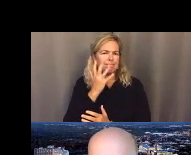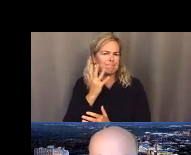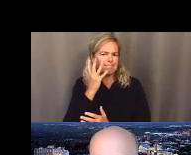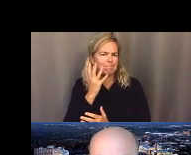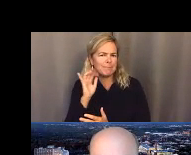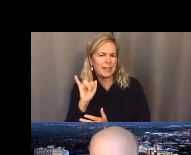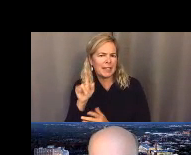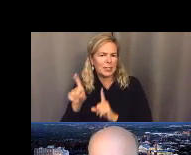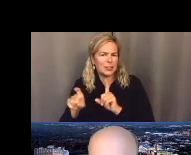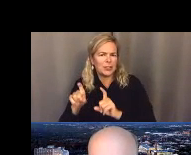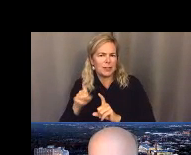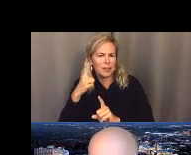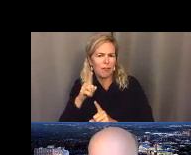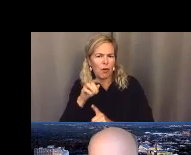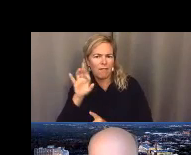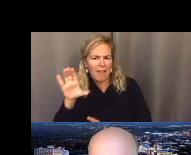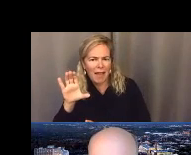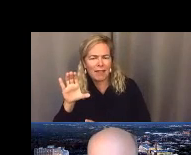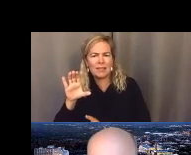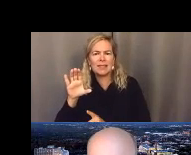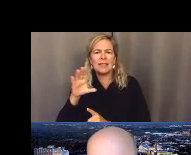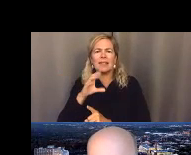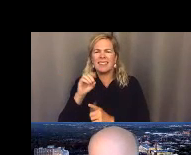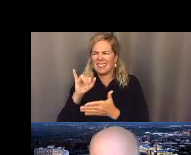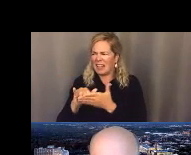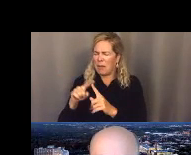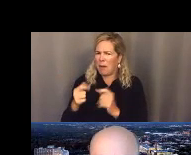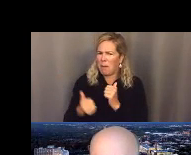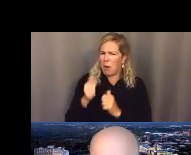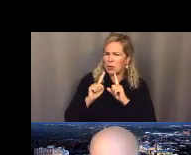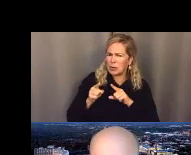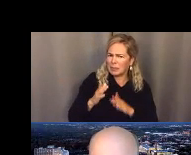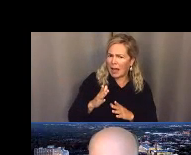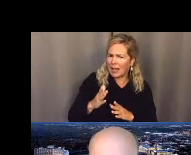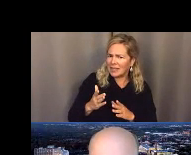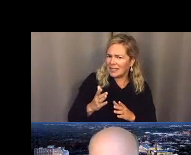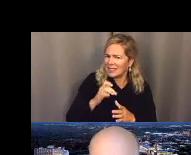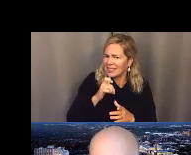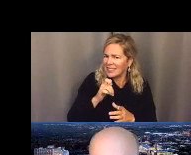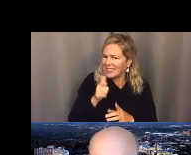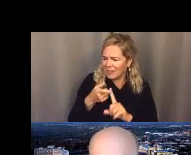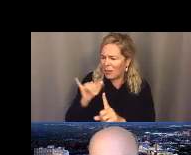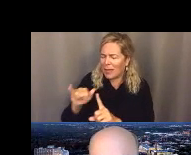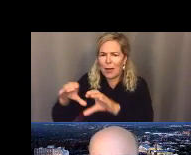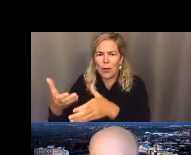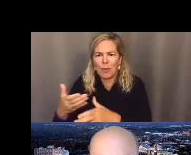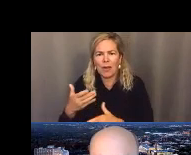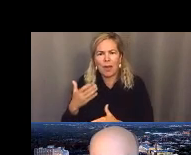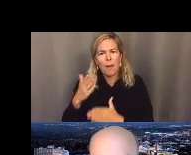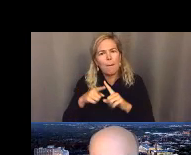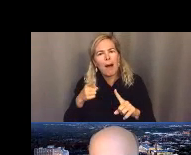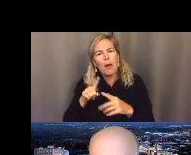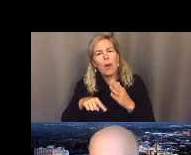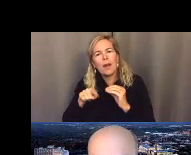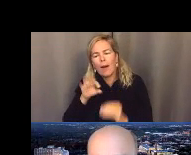of responses were not from this group. That seems important to note that the frontline workers want help. There are few frontline caregivers on the